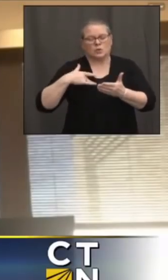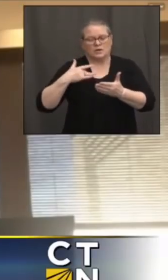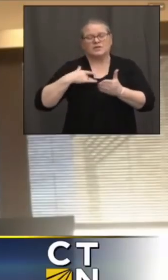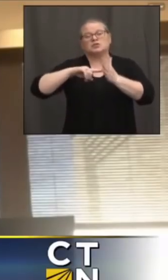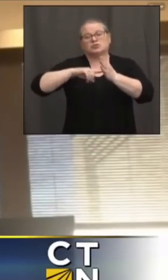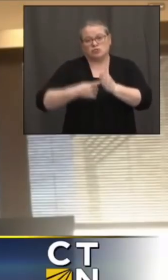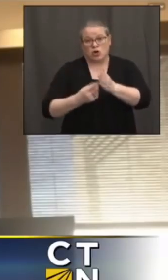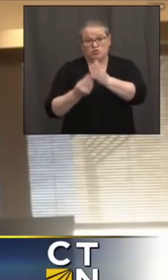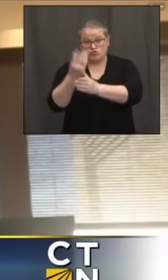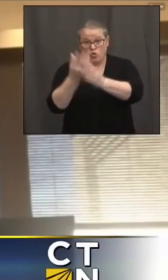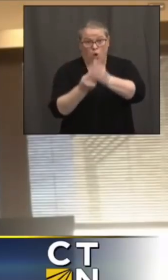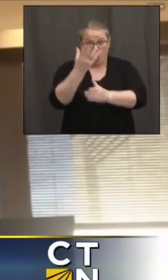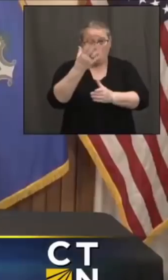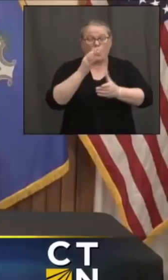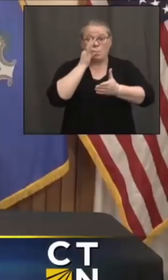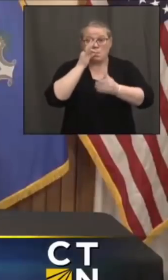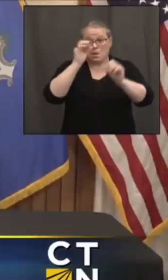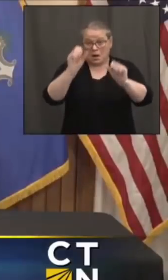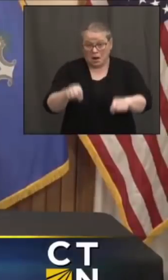communities that have been impacted.